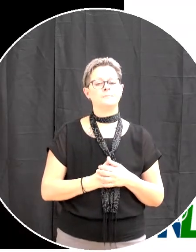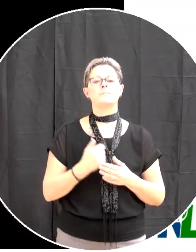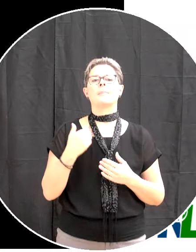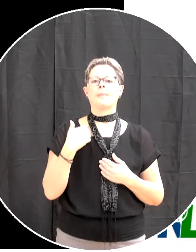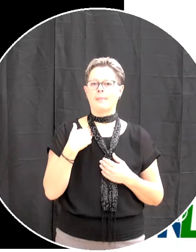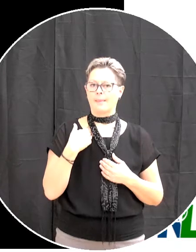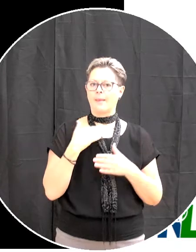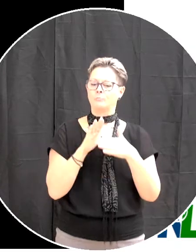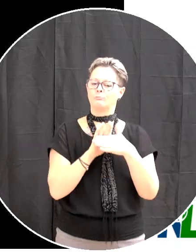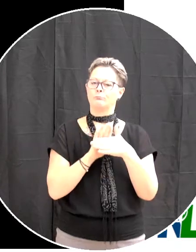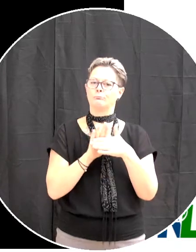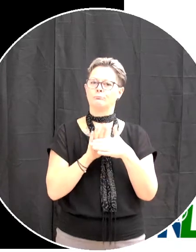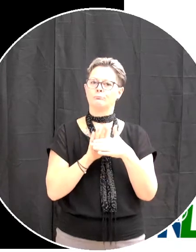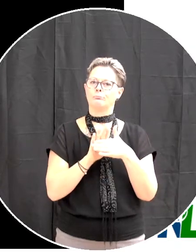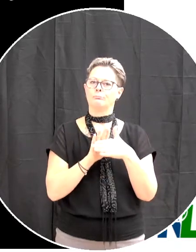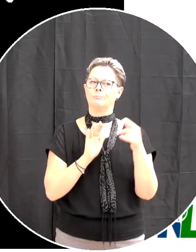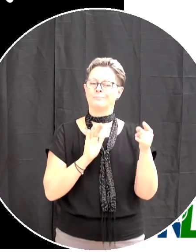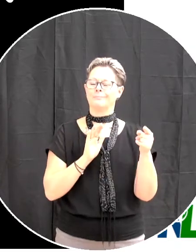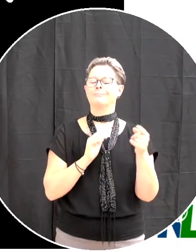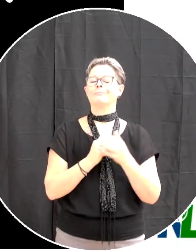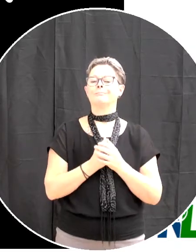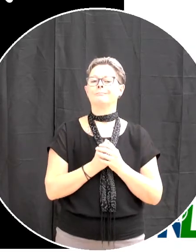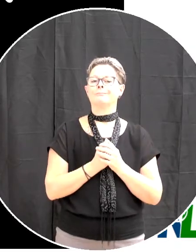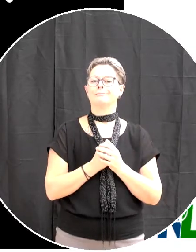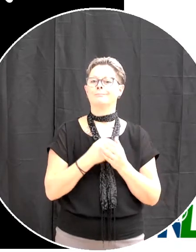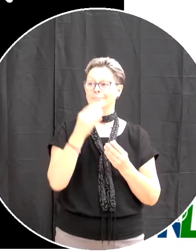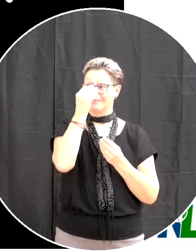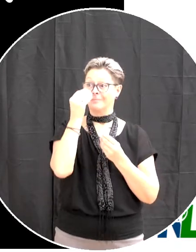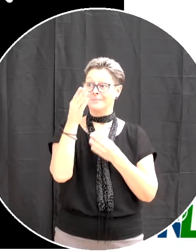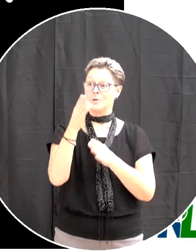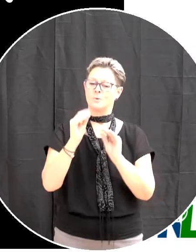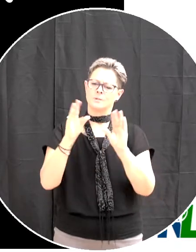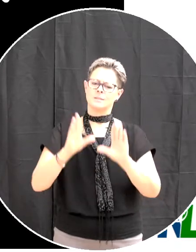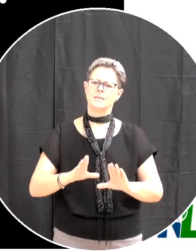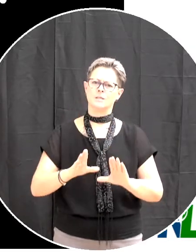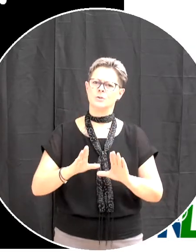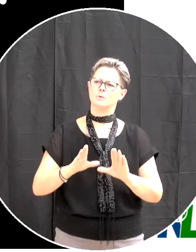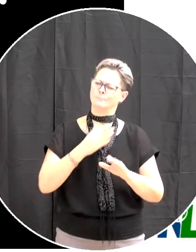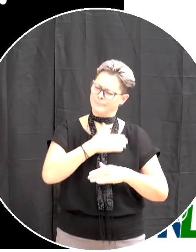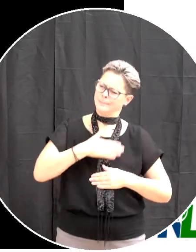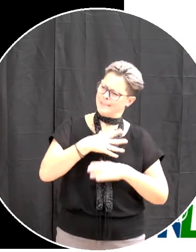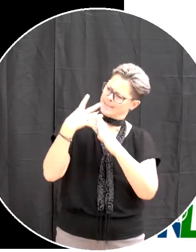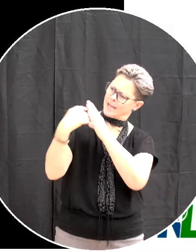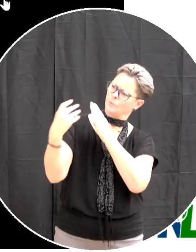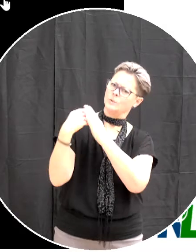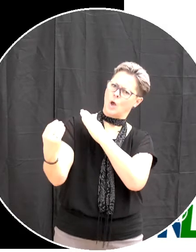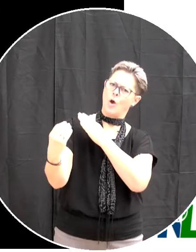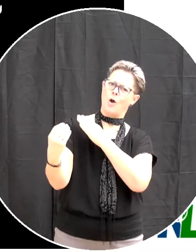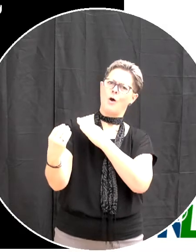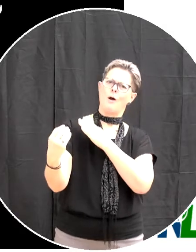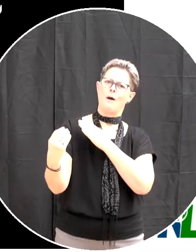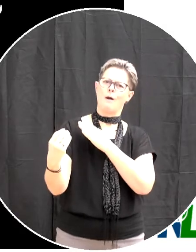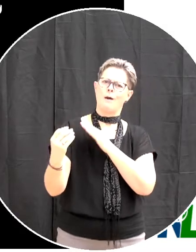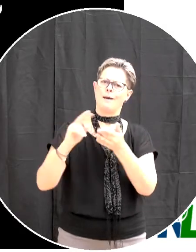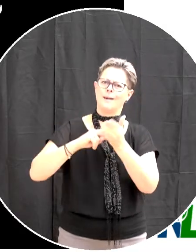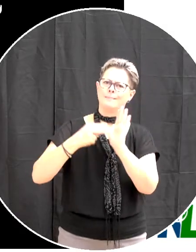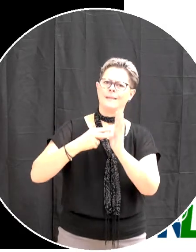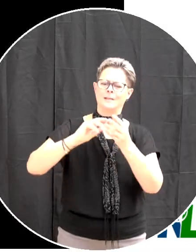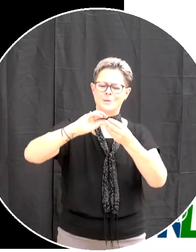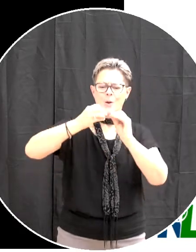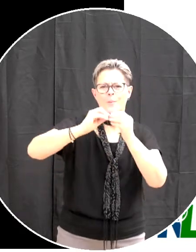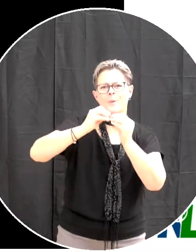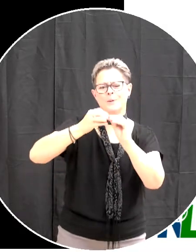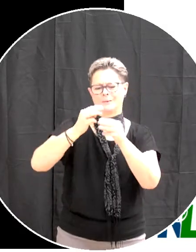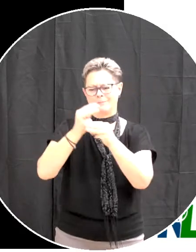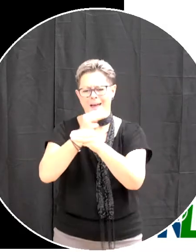vignette of math. We told teachers and asked teachers to take things outside. So there's a little bit of numeracy in geometry